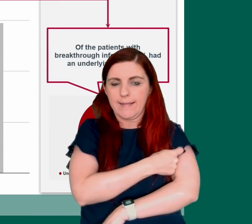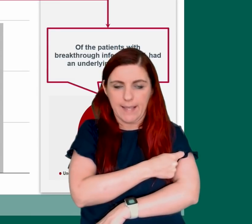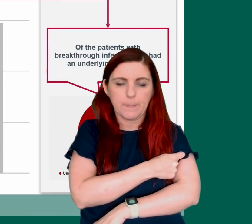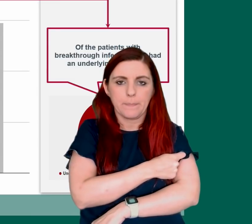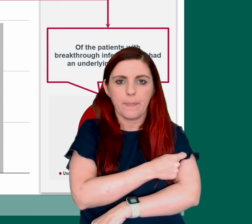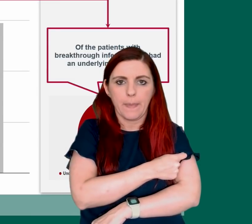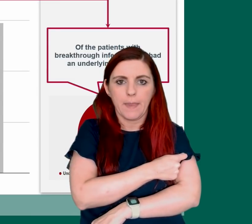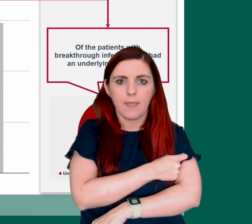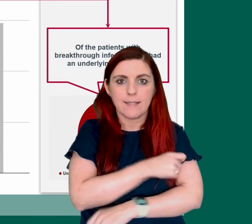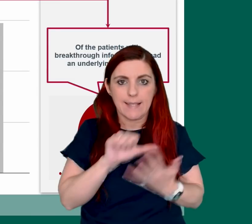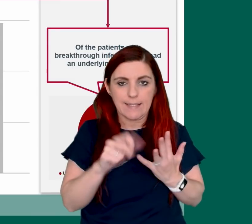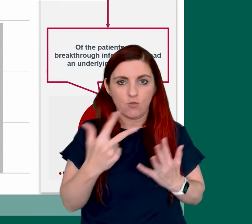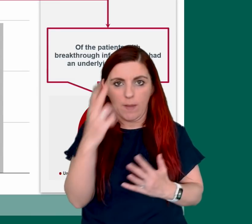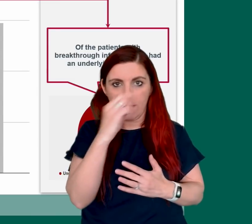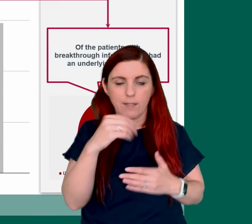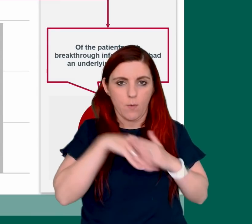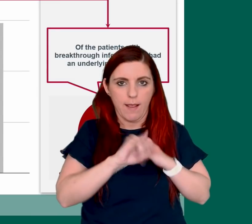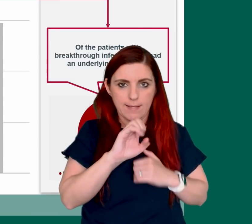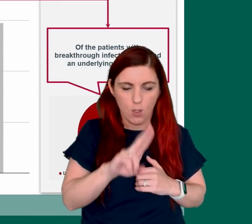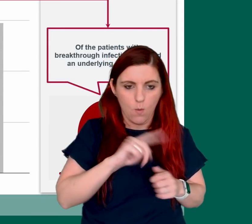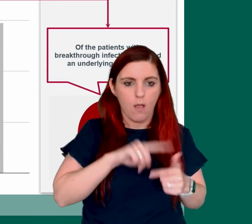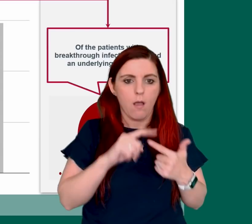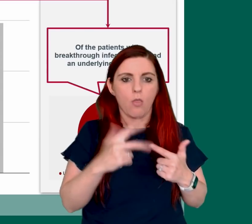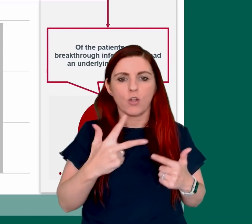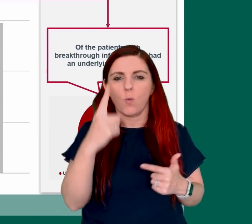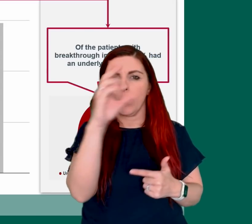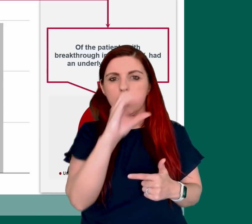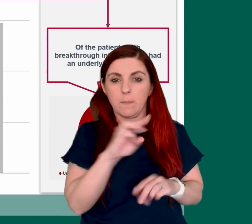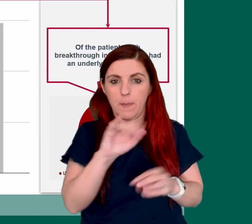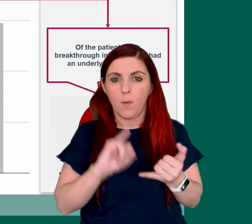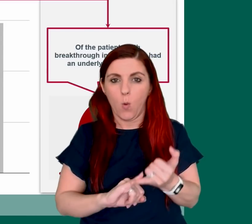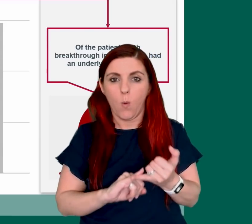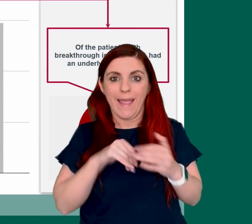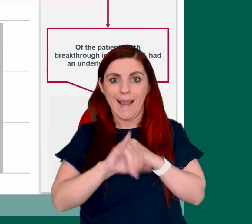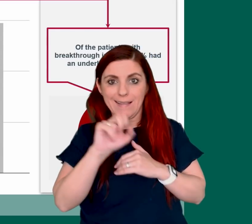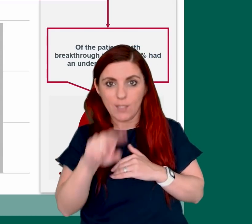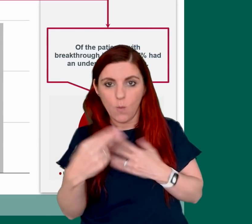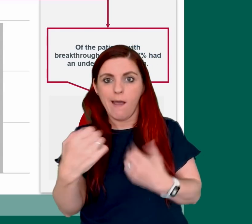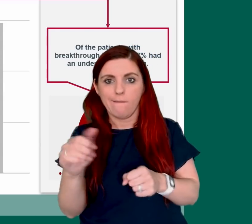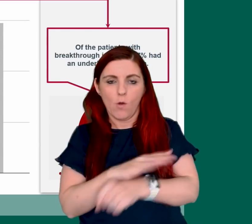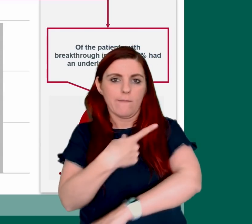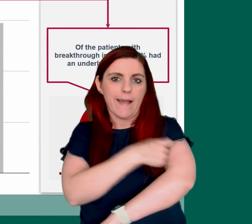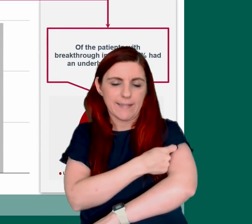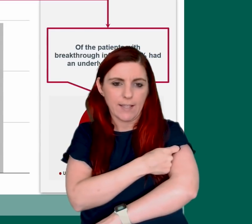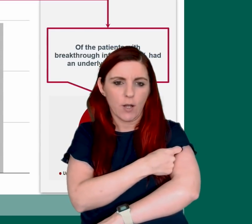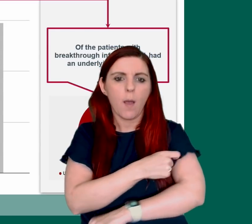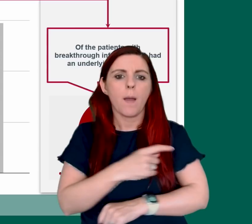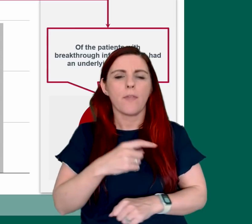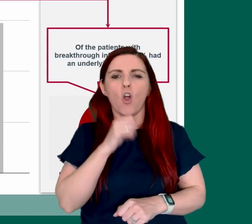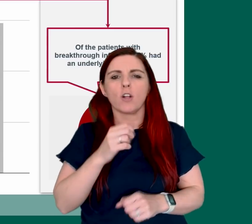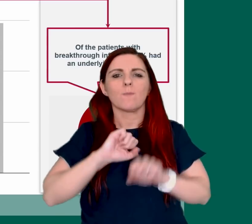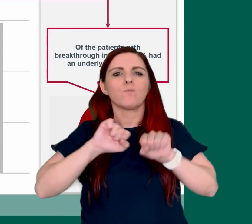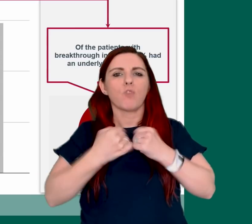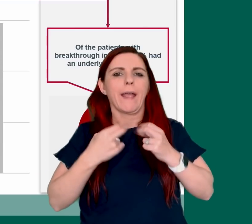to ICU, and 31% occurred in people who were wholly vaccinated. So they're what we call breakthrough infections. But looking at those breakthrough